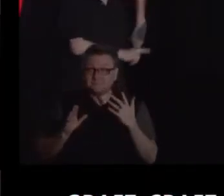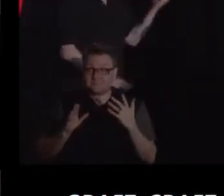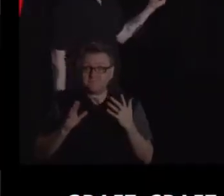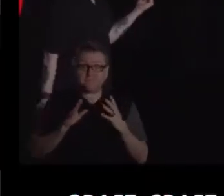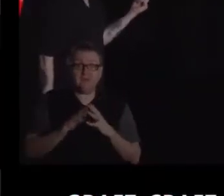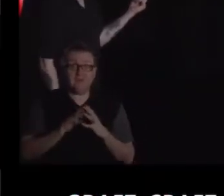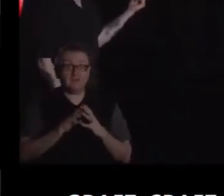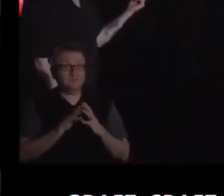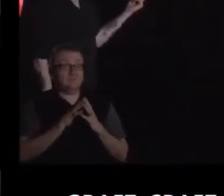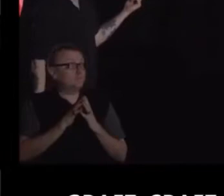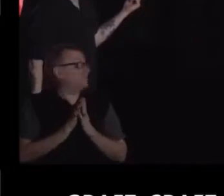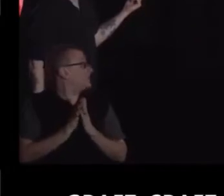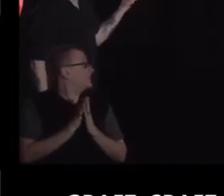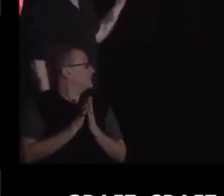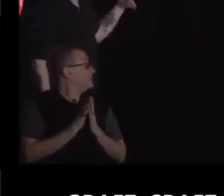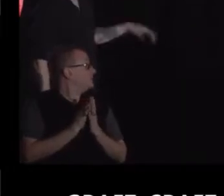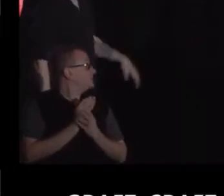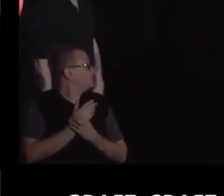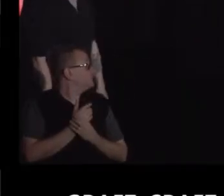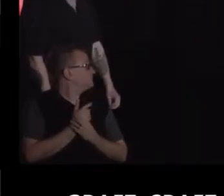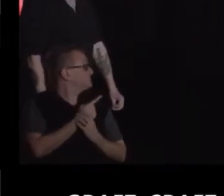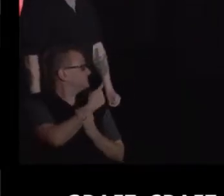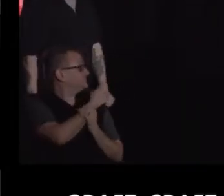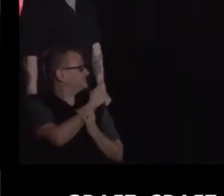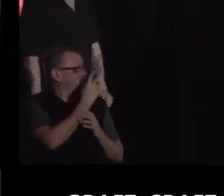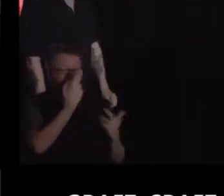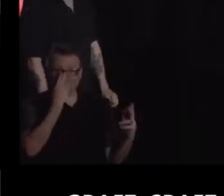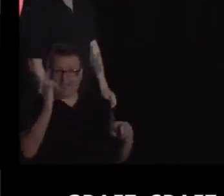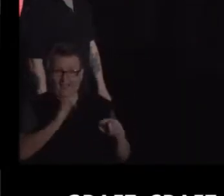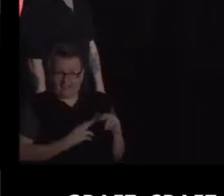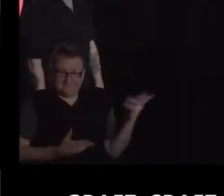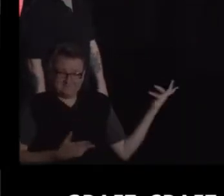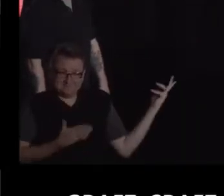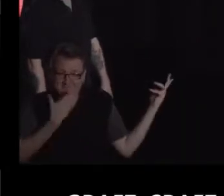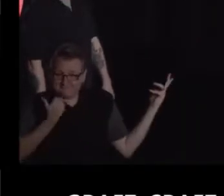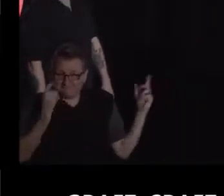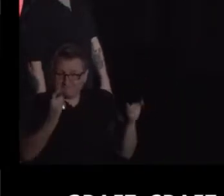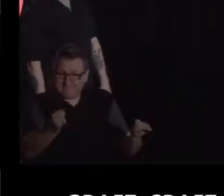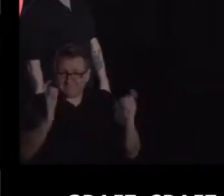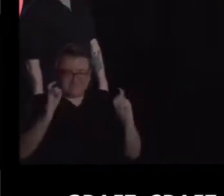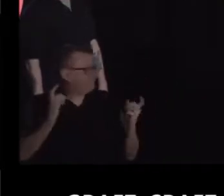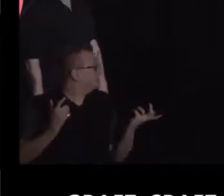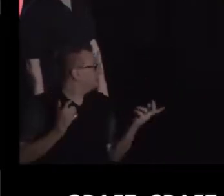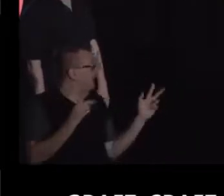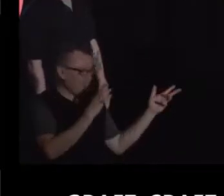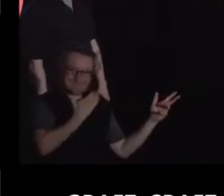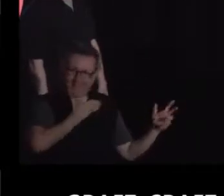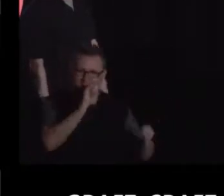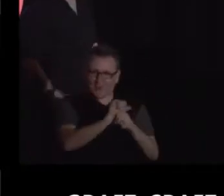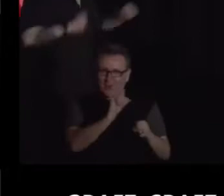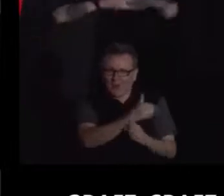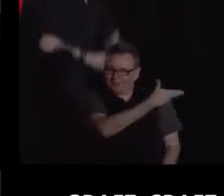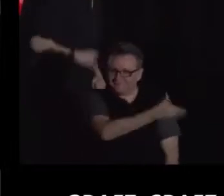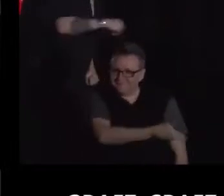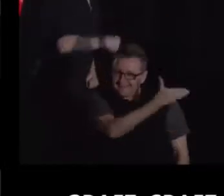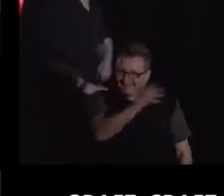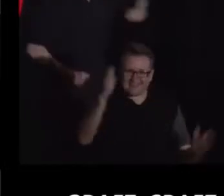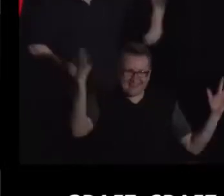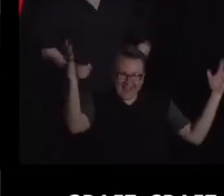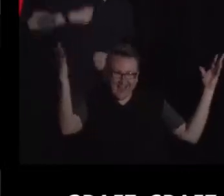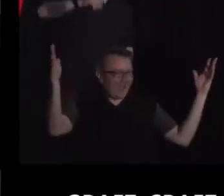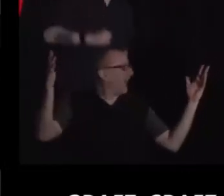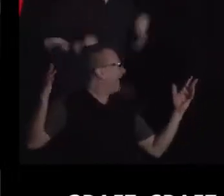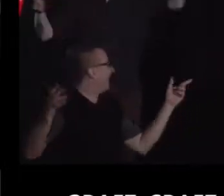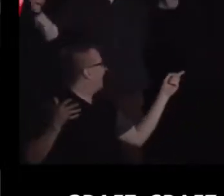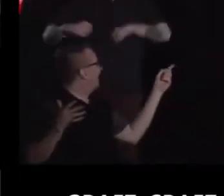is also, I mean, this is the best gift ever in the world. Imagine going to work and being like, yes, I'm in